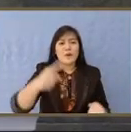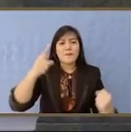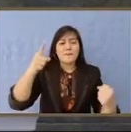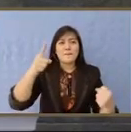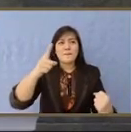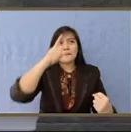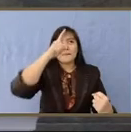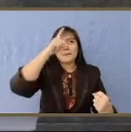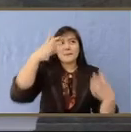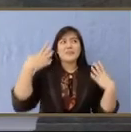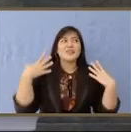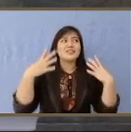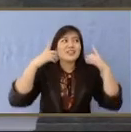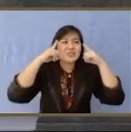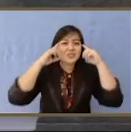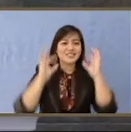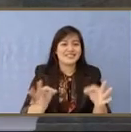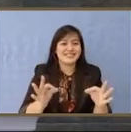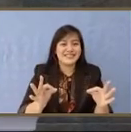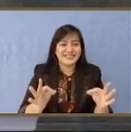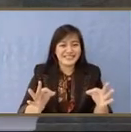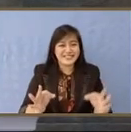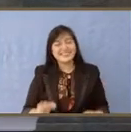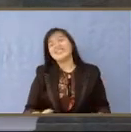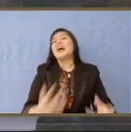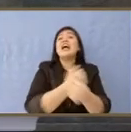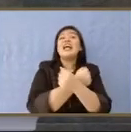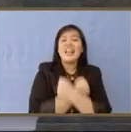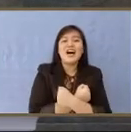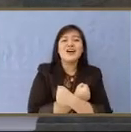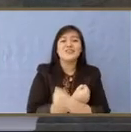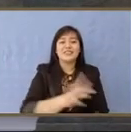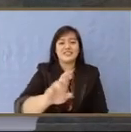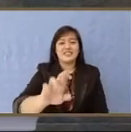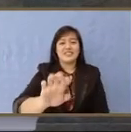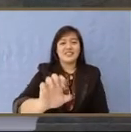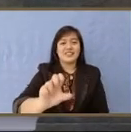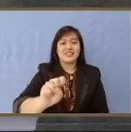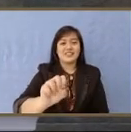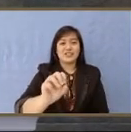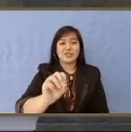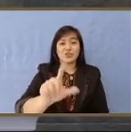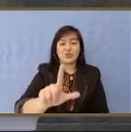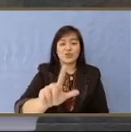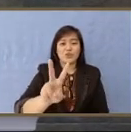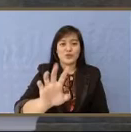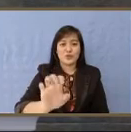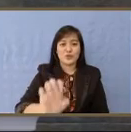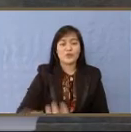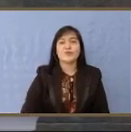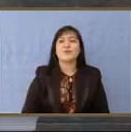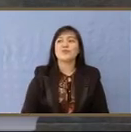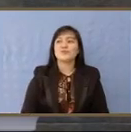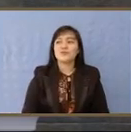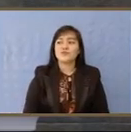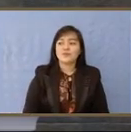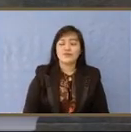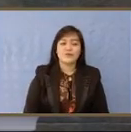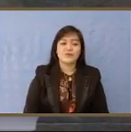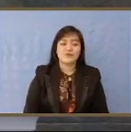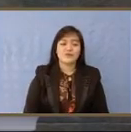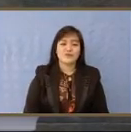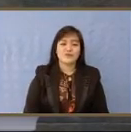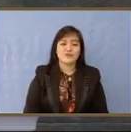love's resolve. Ano po yung tinutukoy dyan sa love's resolve po na yan? Yung Ruth's noble